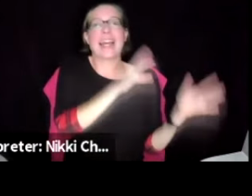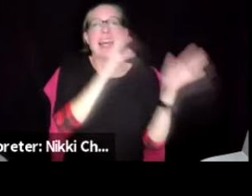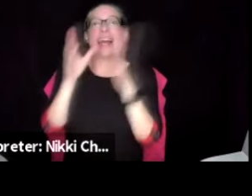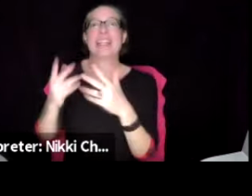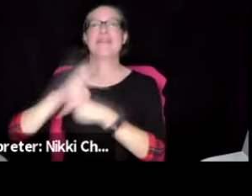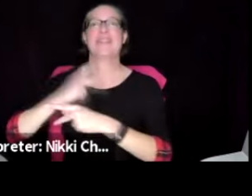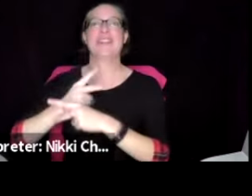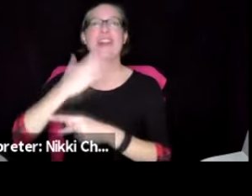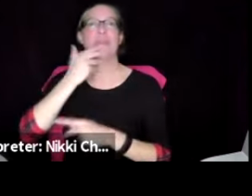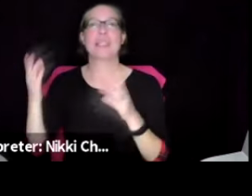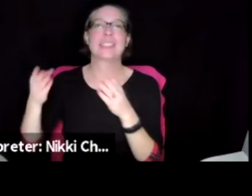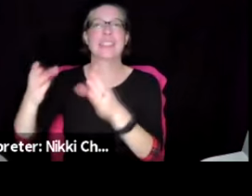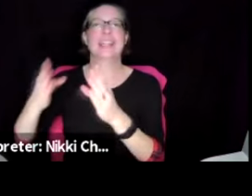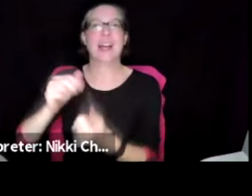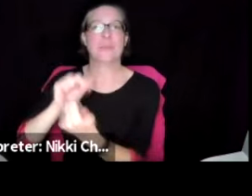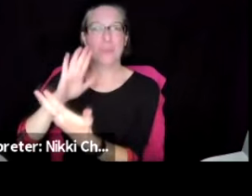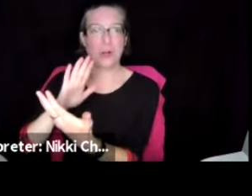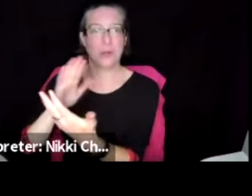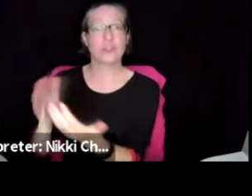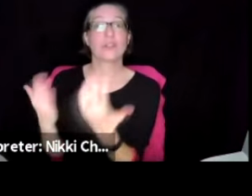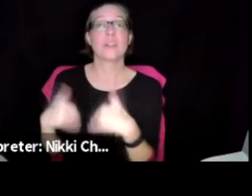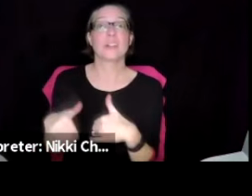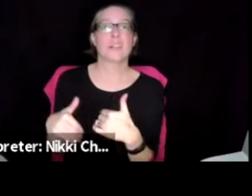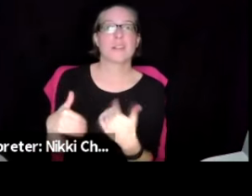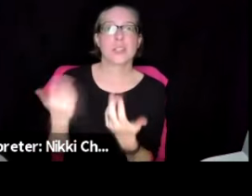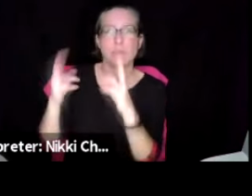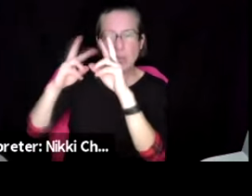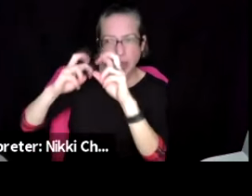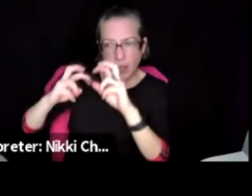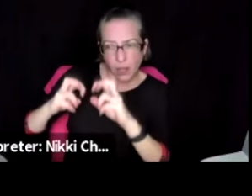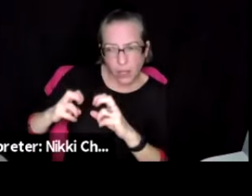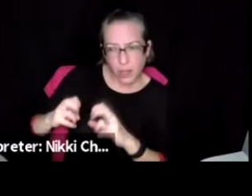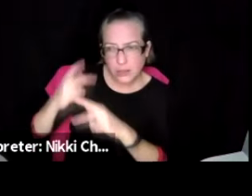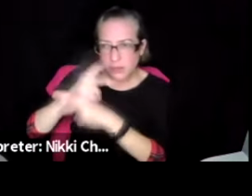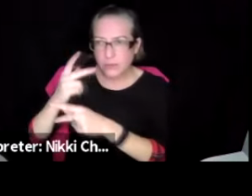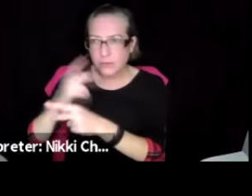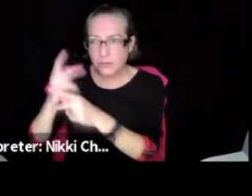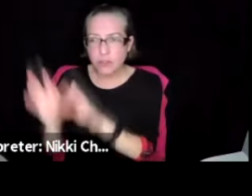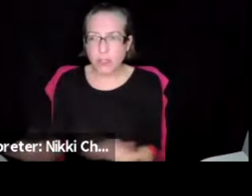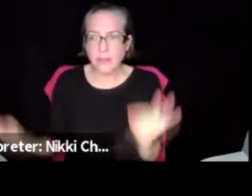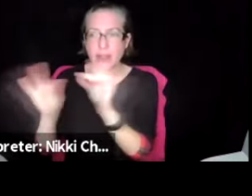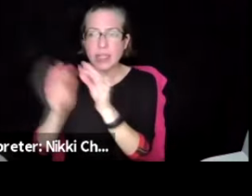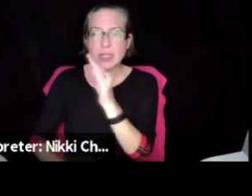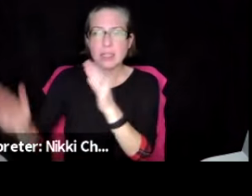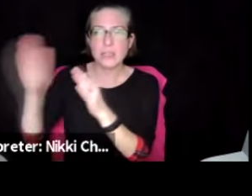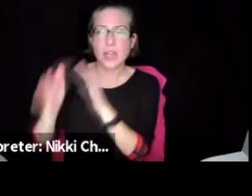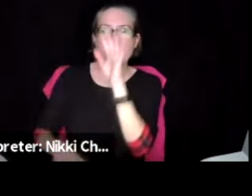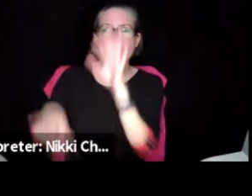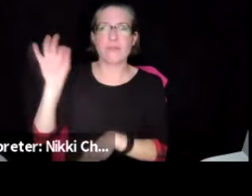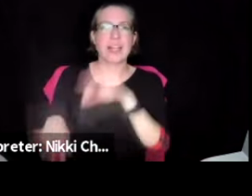your data. You think about, so what do we find? And then you select your action steps, or now what are we going to do about